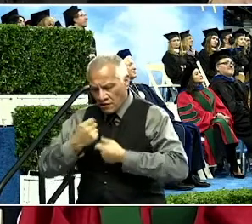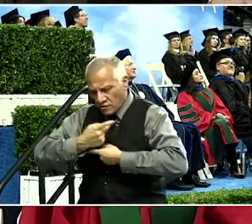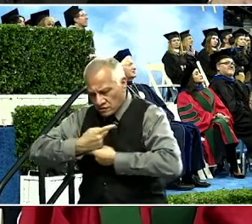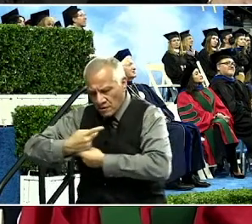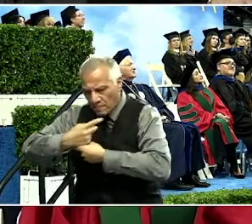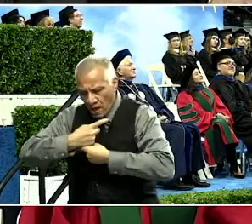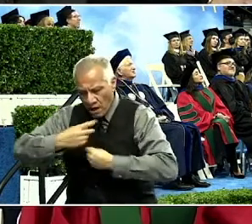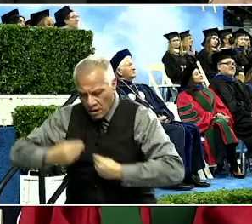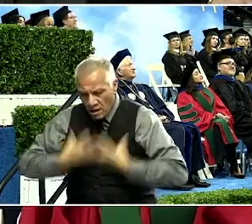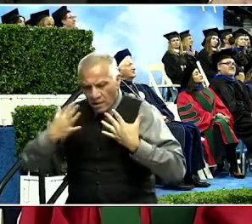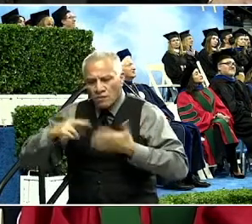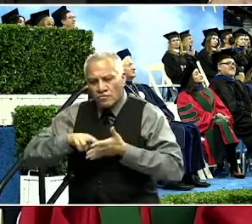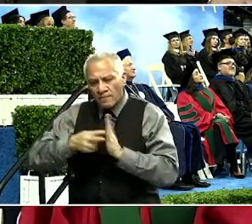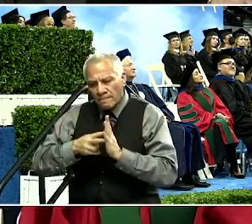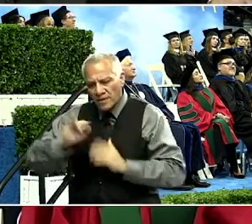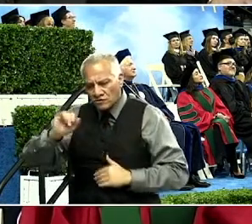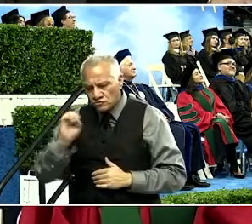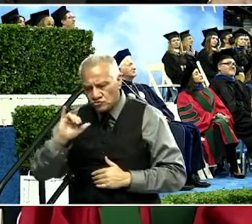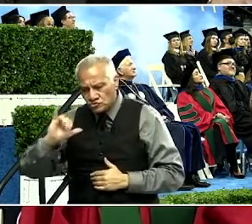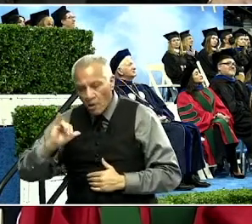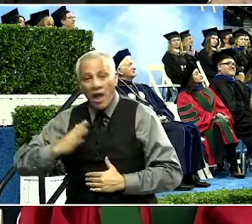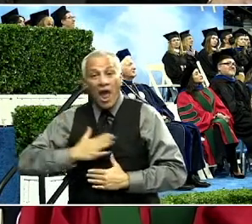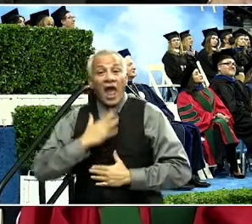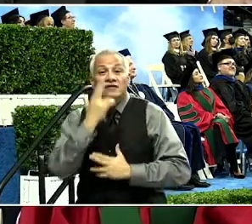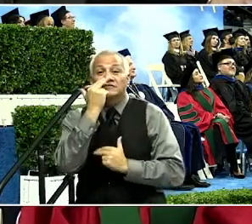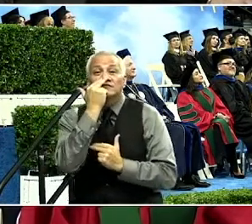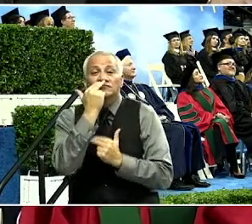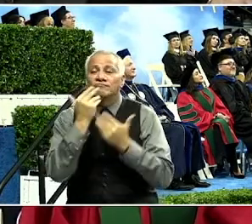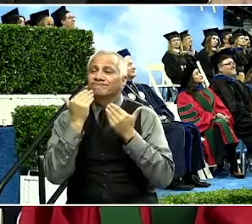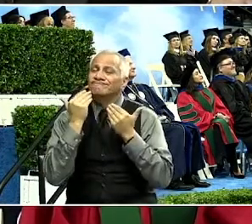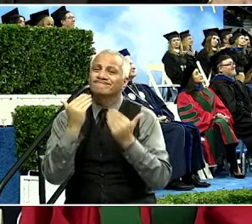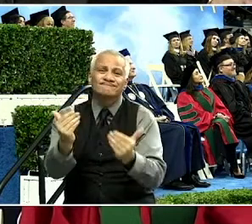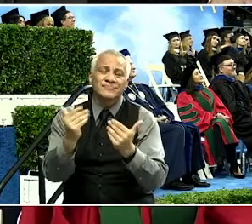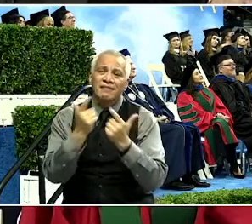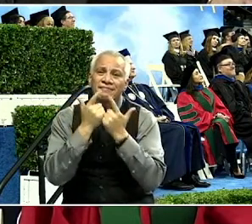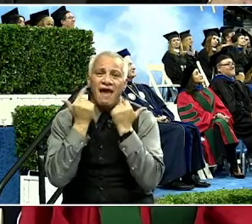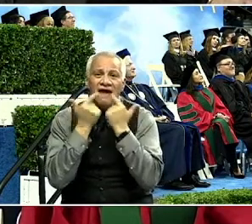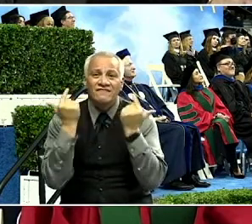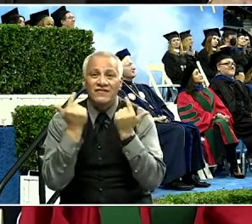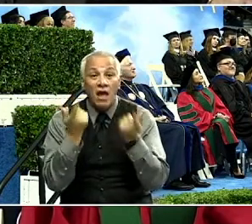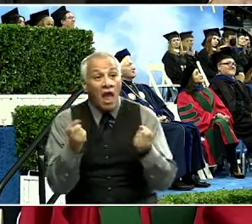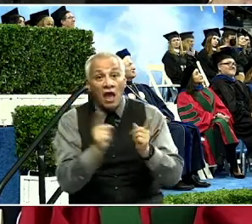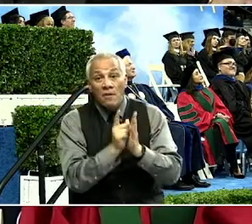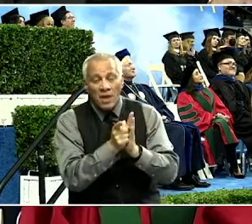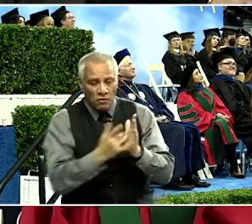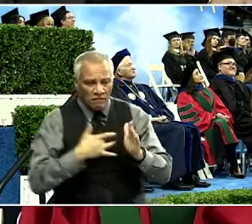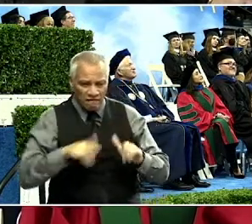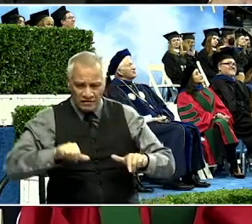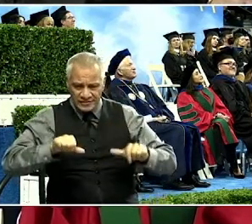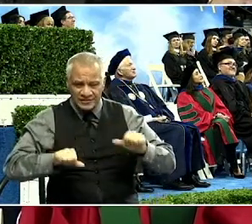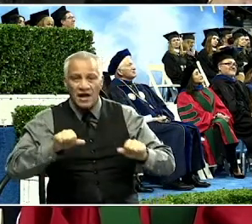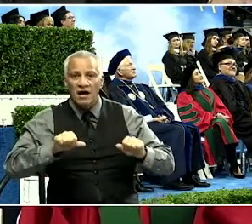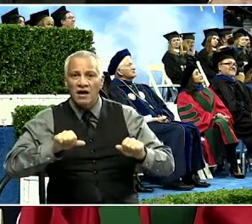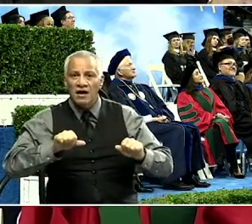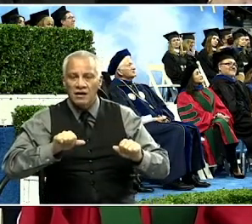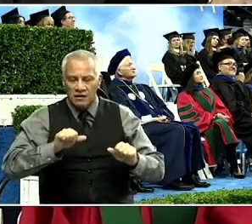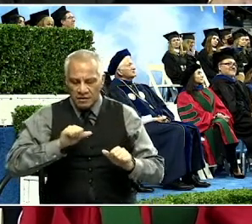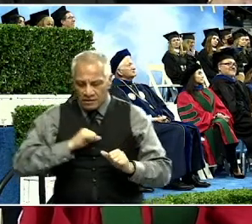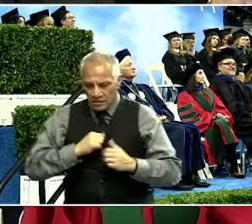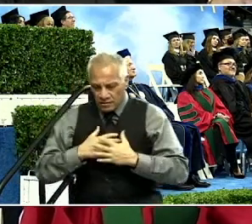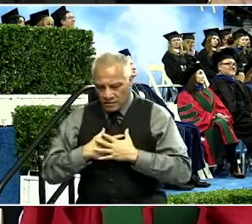joy, and protecting your sense of humor at all costs. And during any moments of self-doubt, take personal